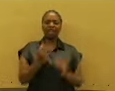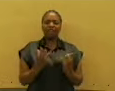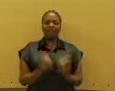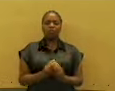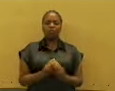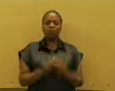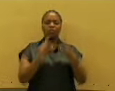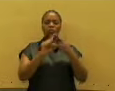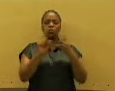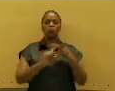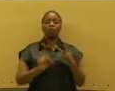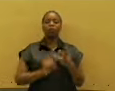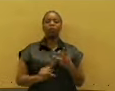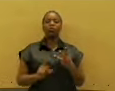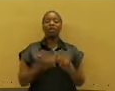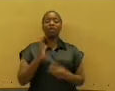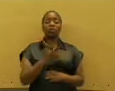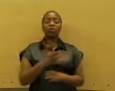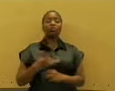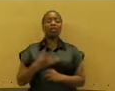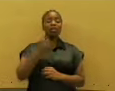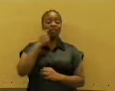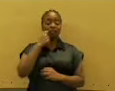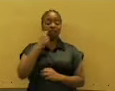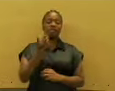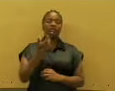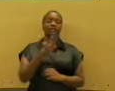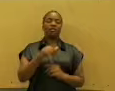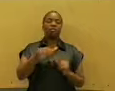definitions around gender and social justice.